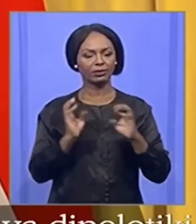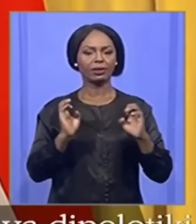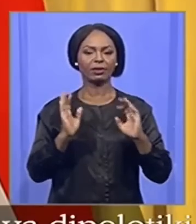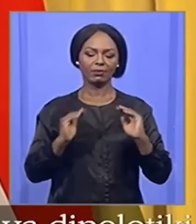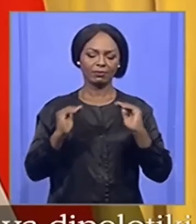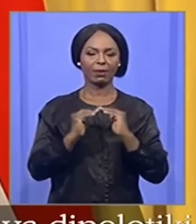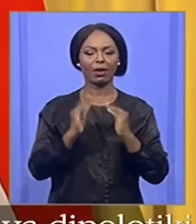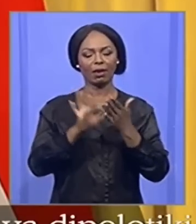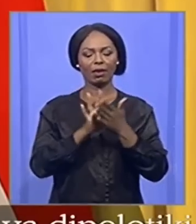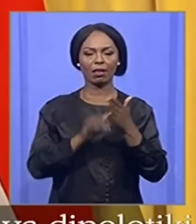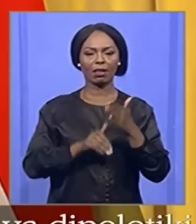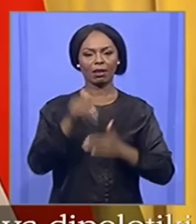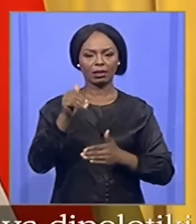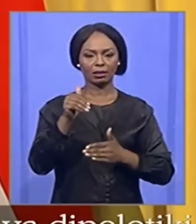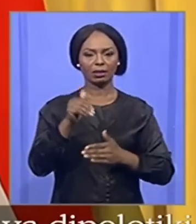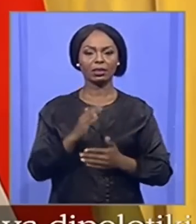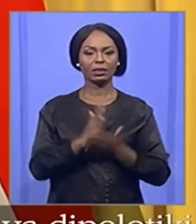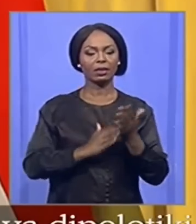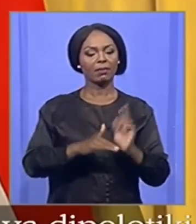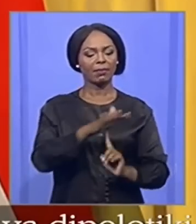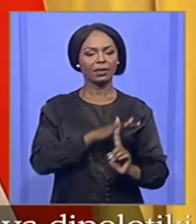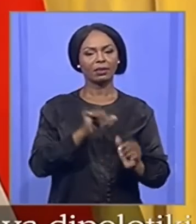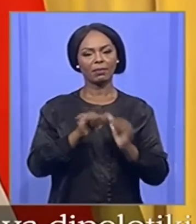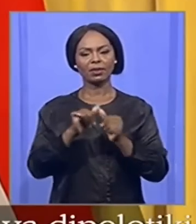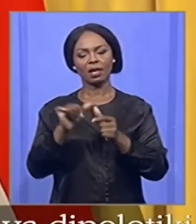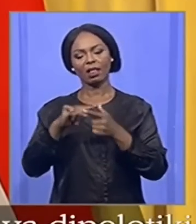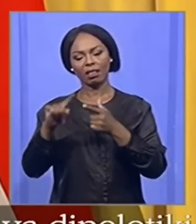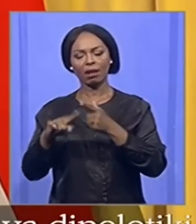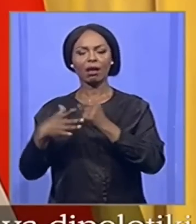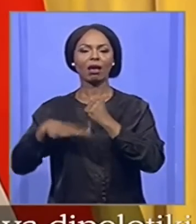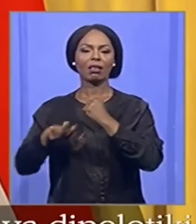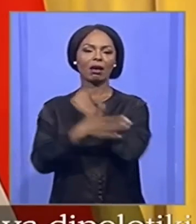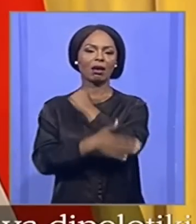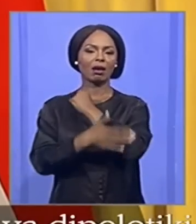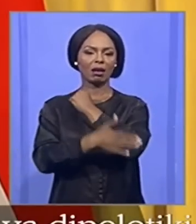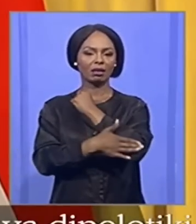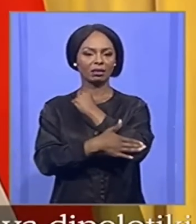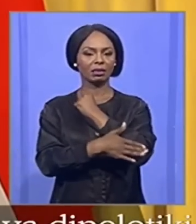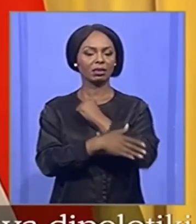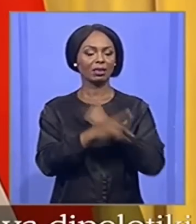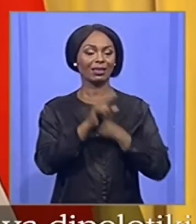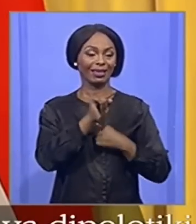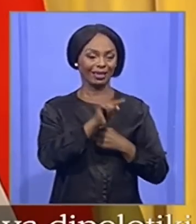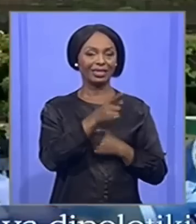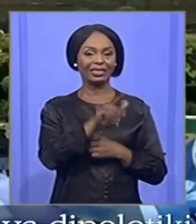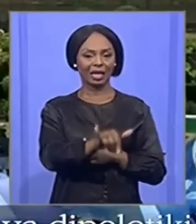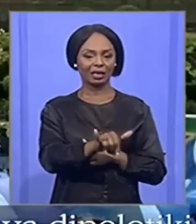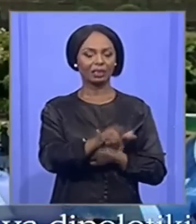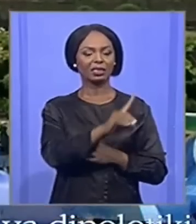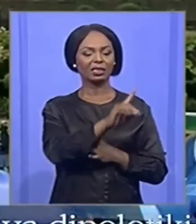elections, and in some cases better than some of the countries that the DA has approached.